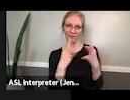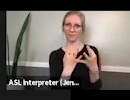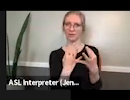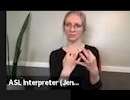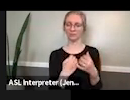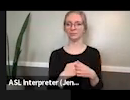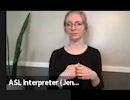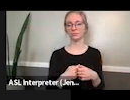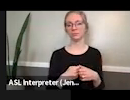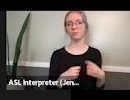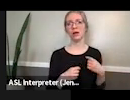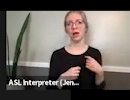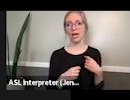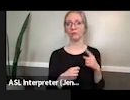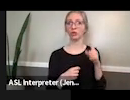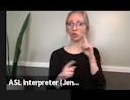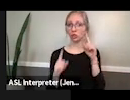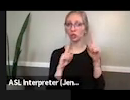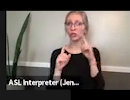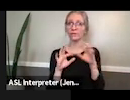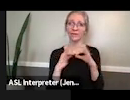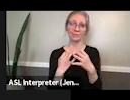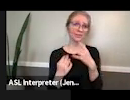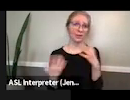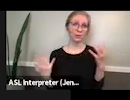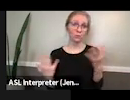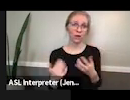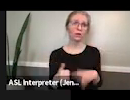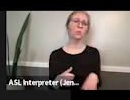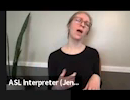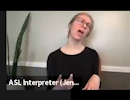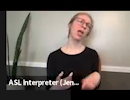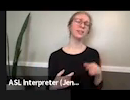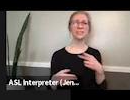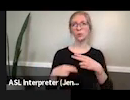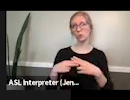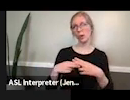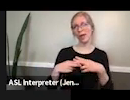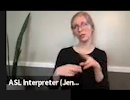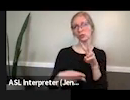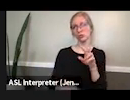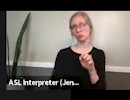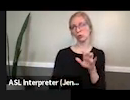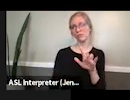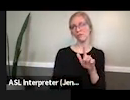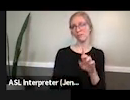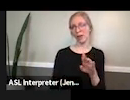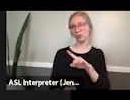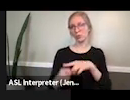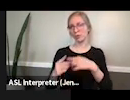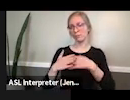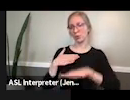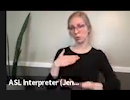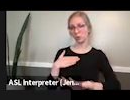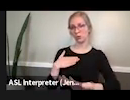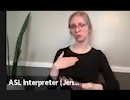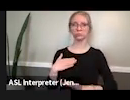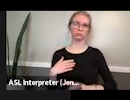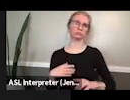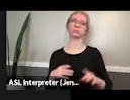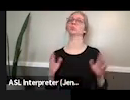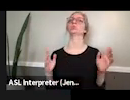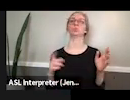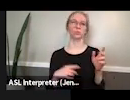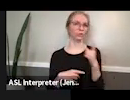have heard families tell me. Well, he weighed 2.5 pounds when he was born. Red flag right now. All